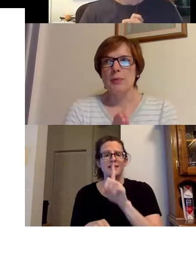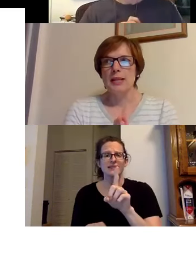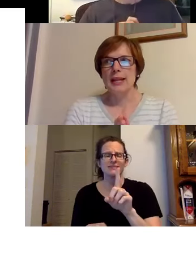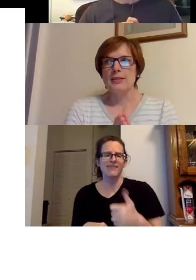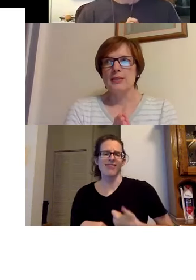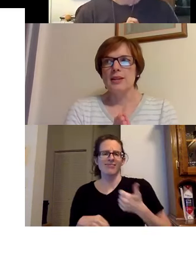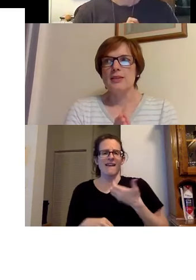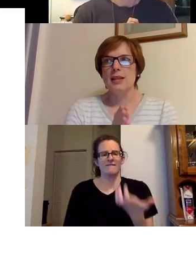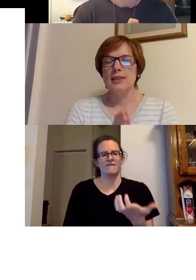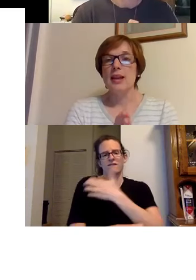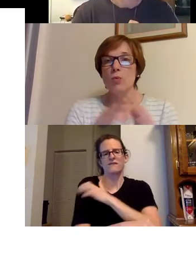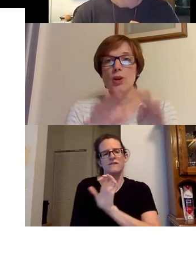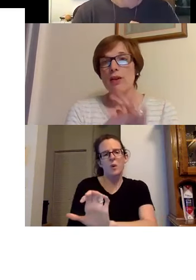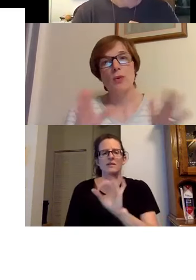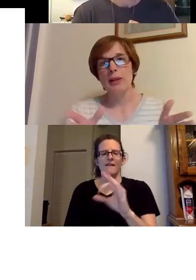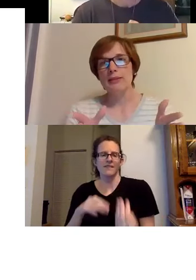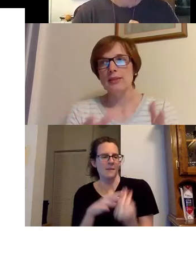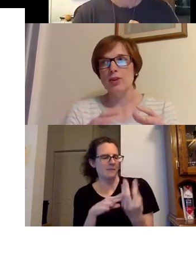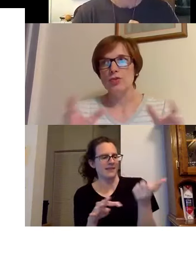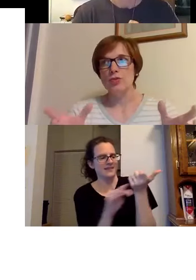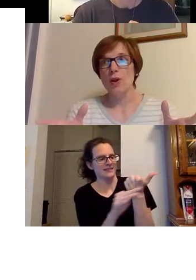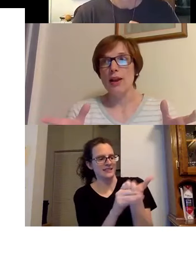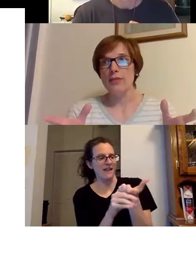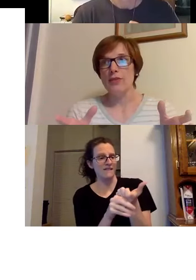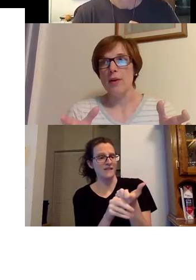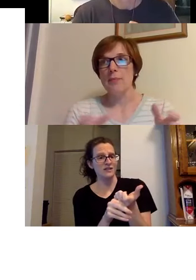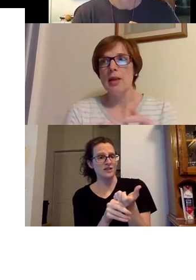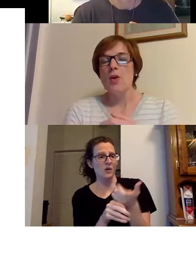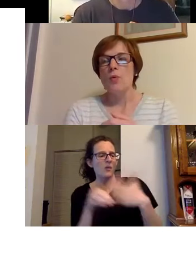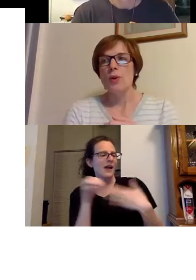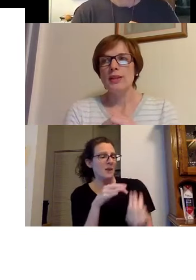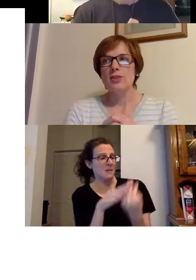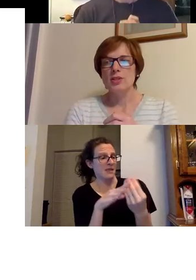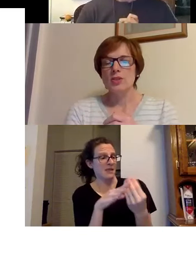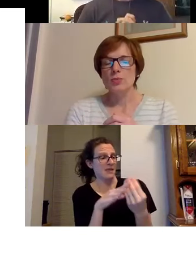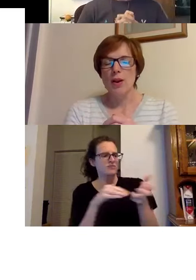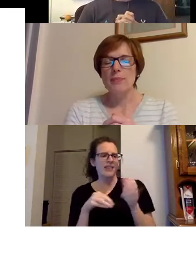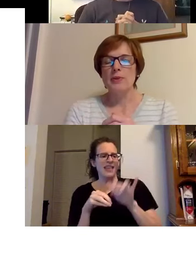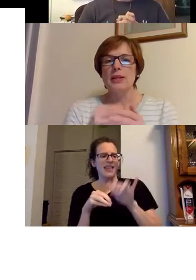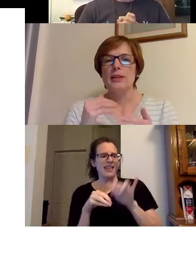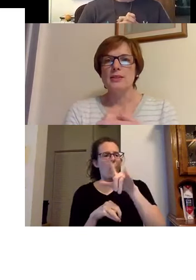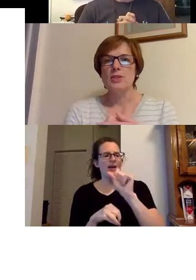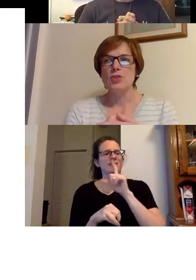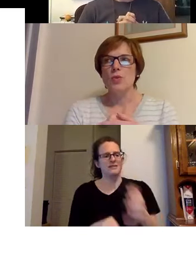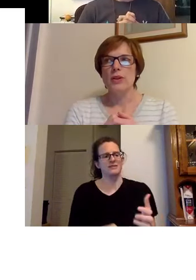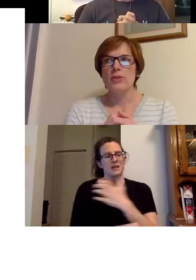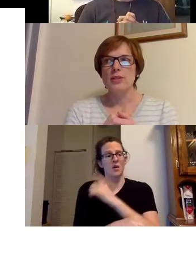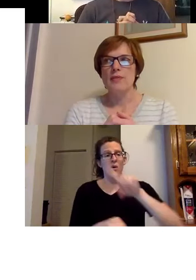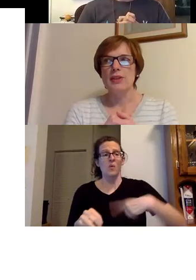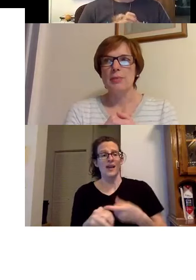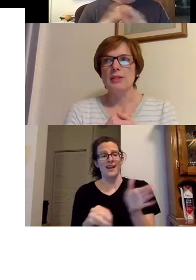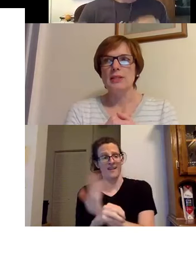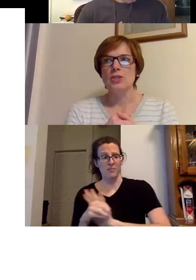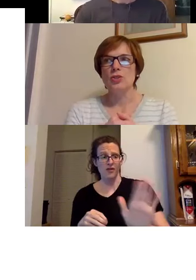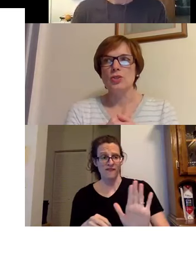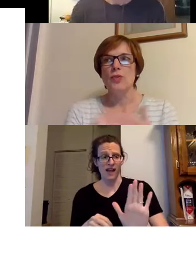the plant that they, whatever plant that they're derived from. When they are distilled properly, essential oils have